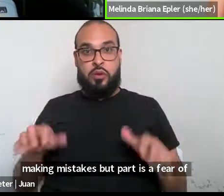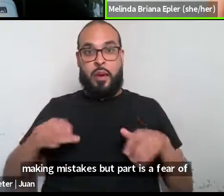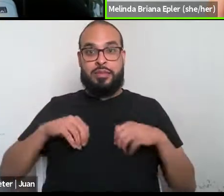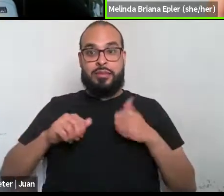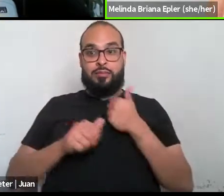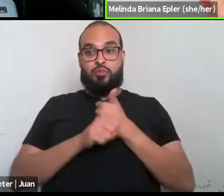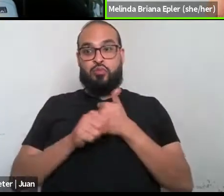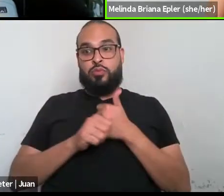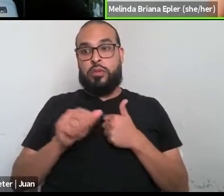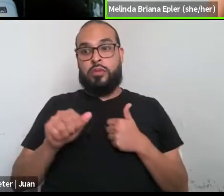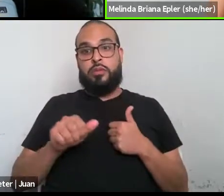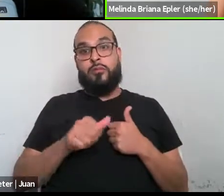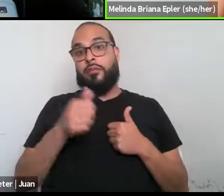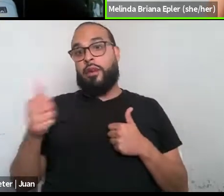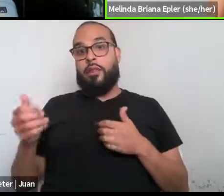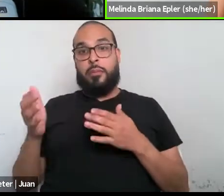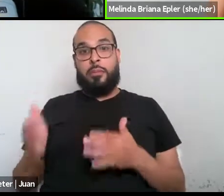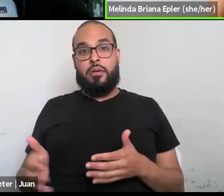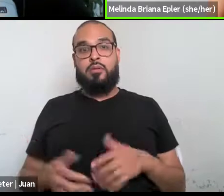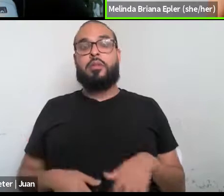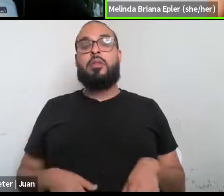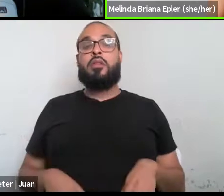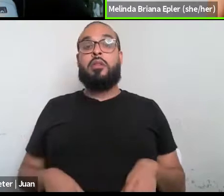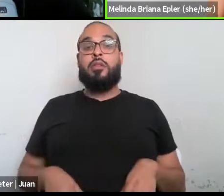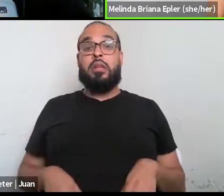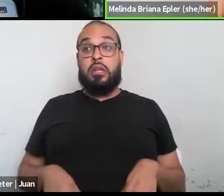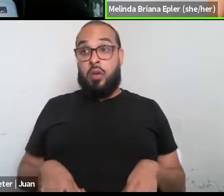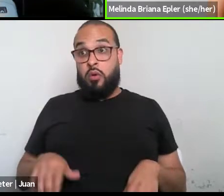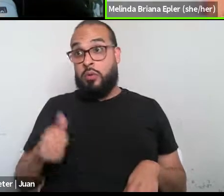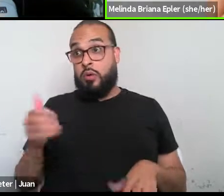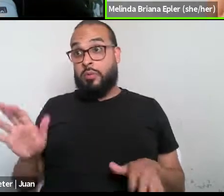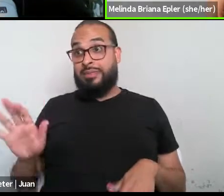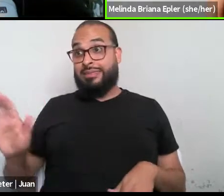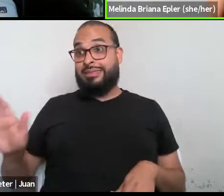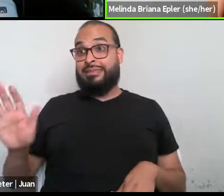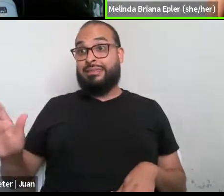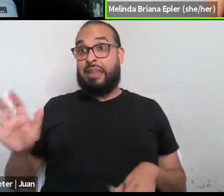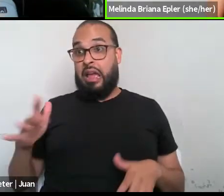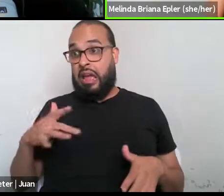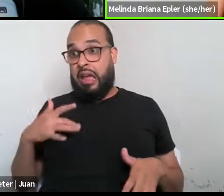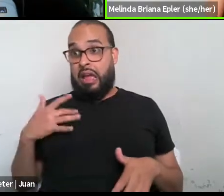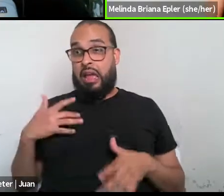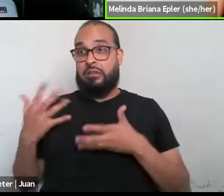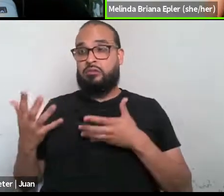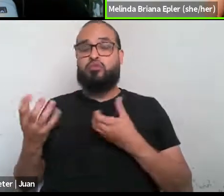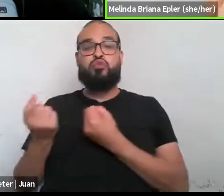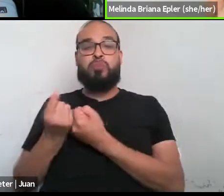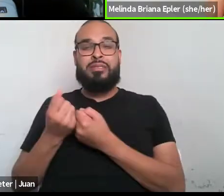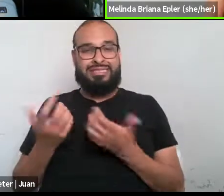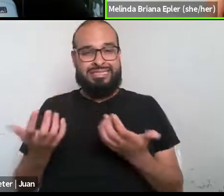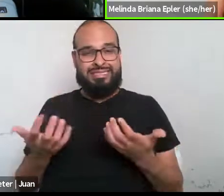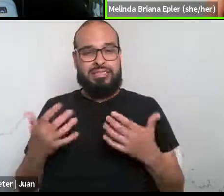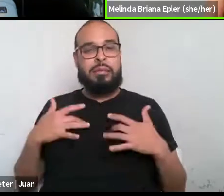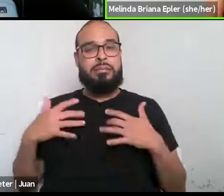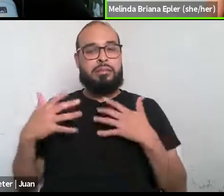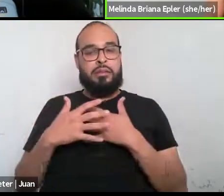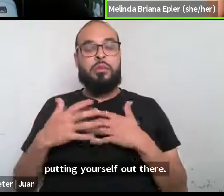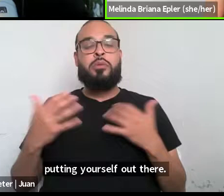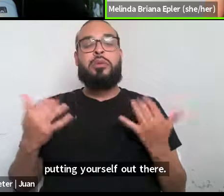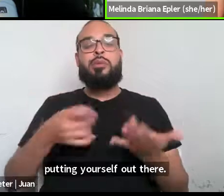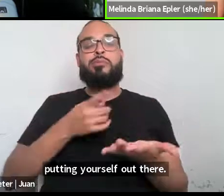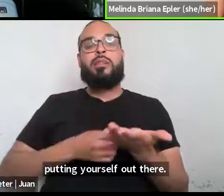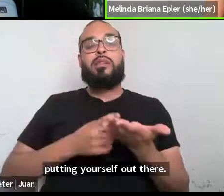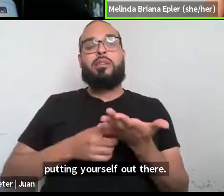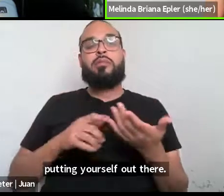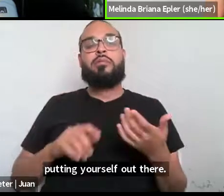Mhm. and to put yourself out there for somebody else. Let's talk about being advocates and how storytelling, how do